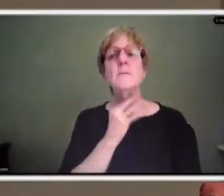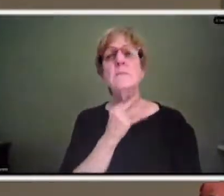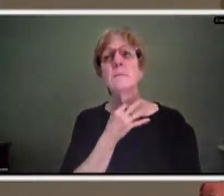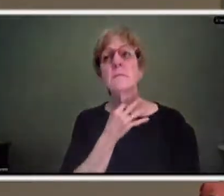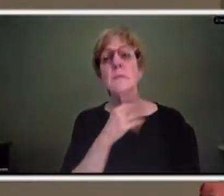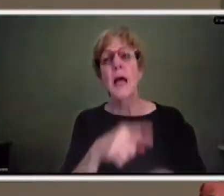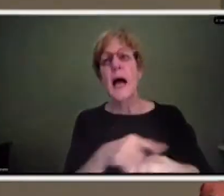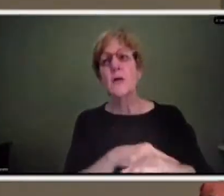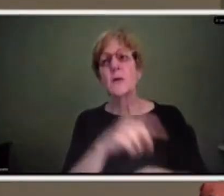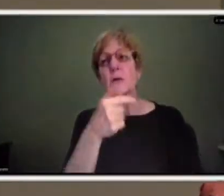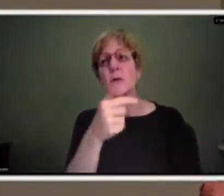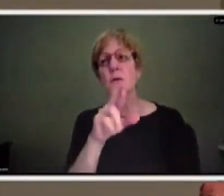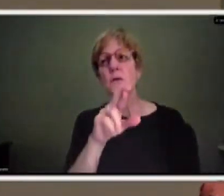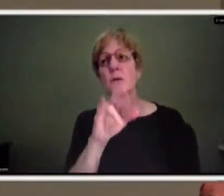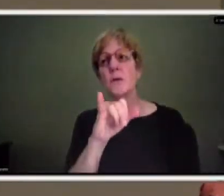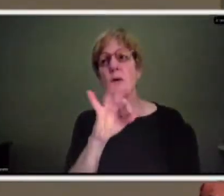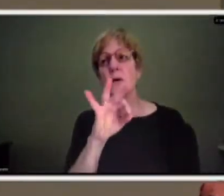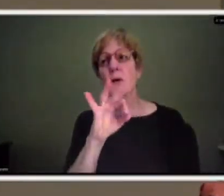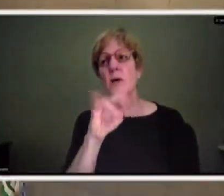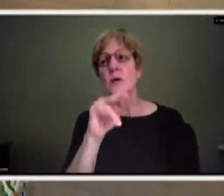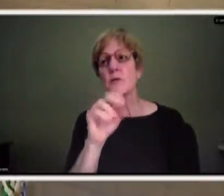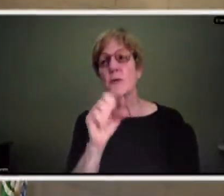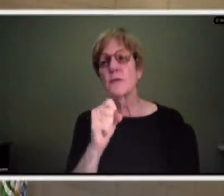Griffins have owned the property.